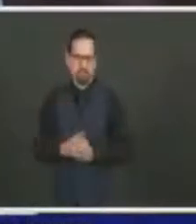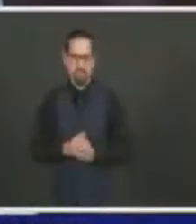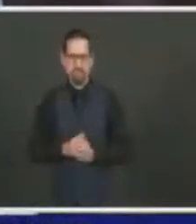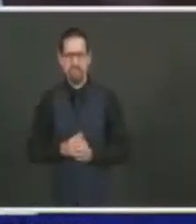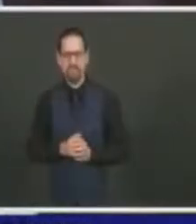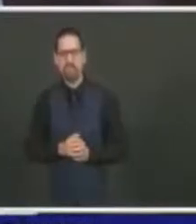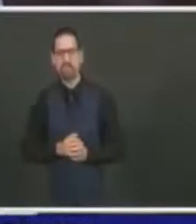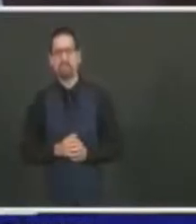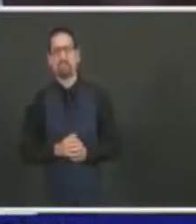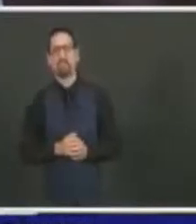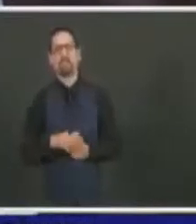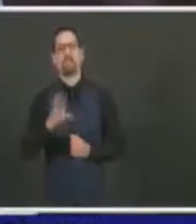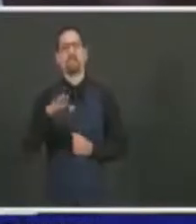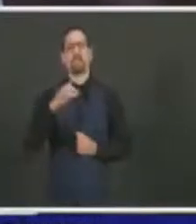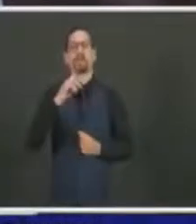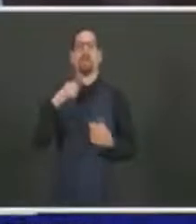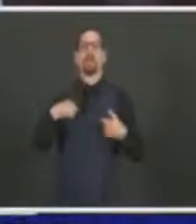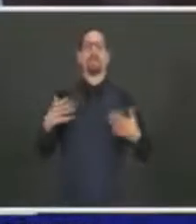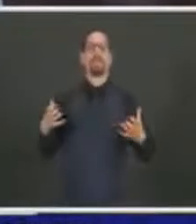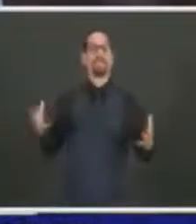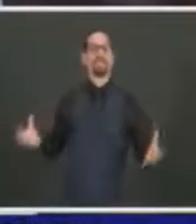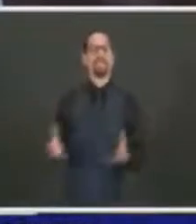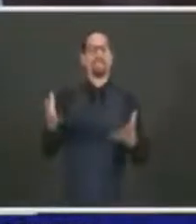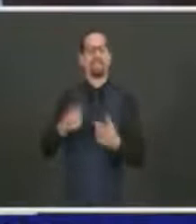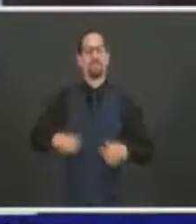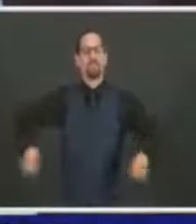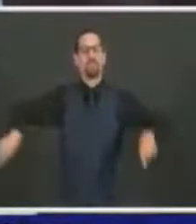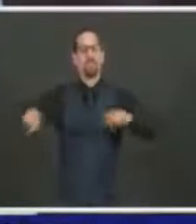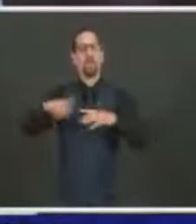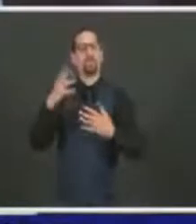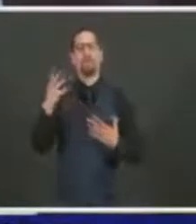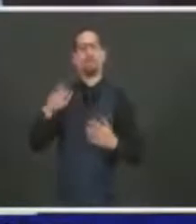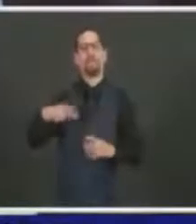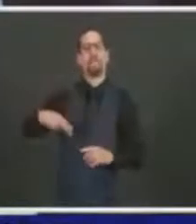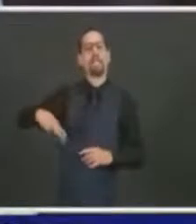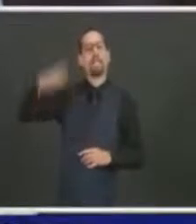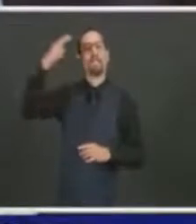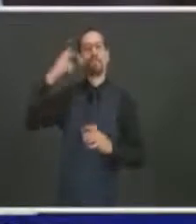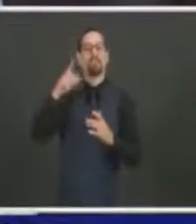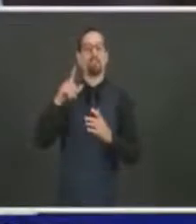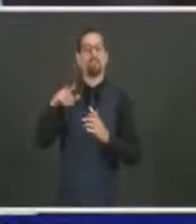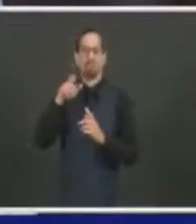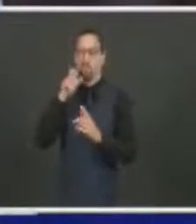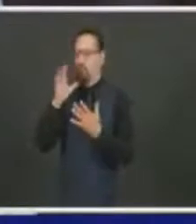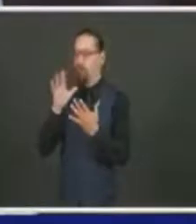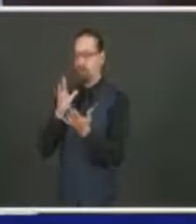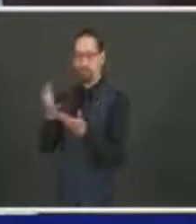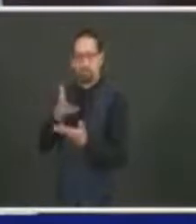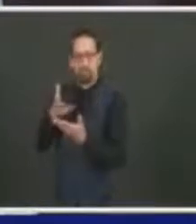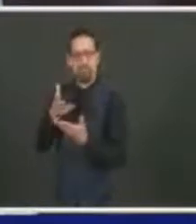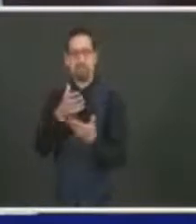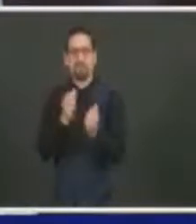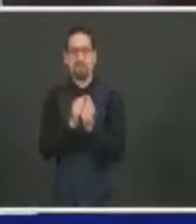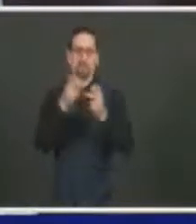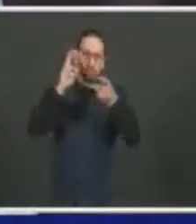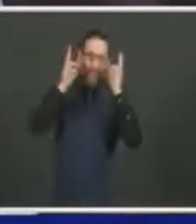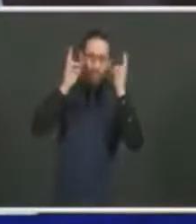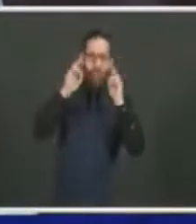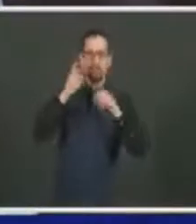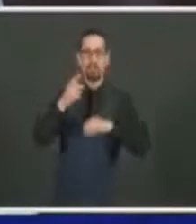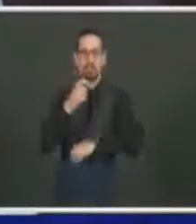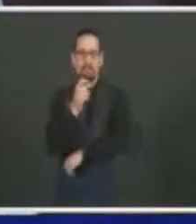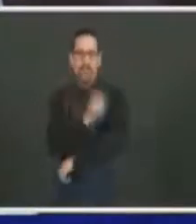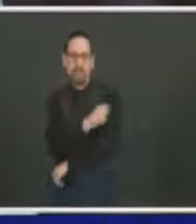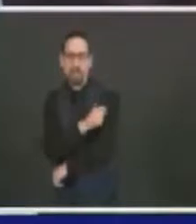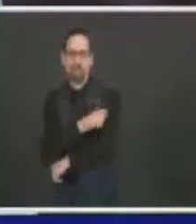way to encourage those high contact workers that we have made this testing available for to go